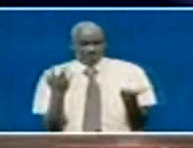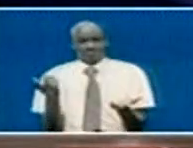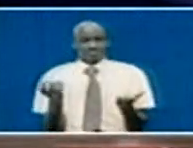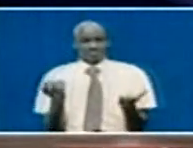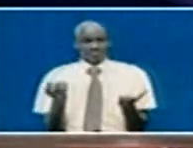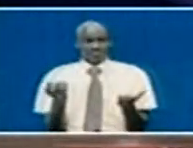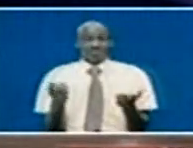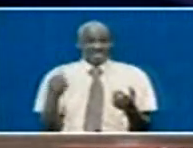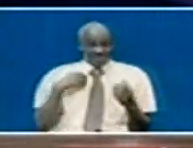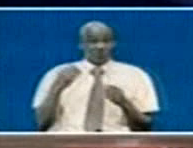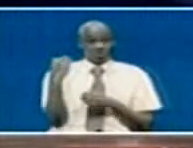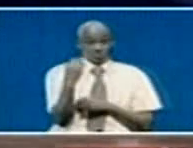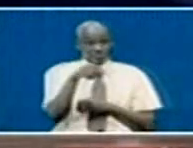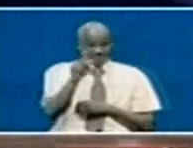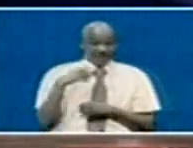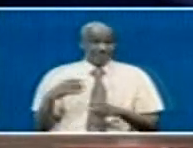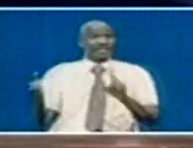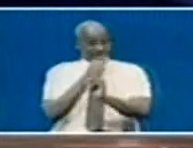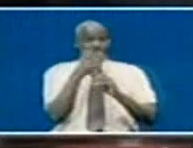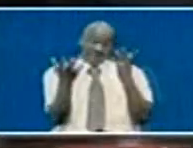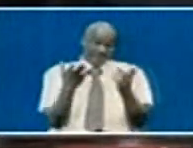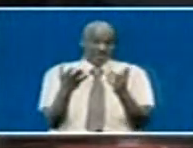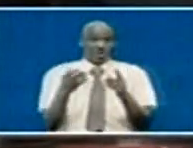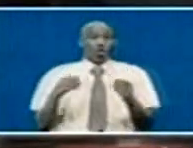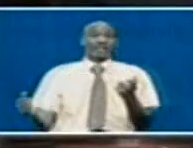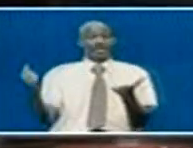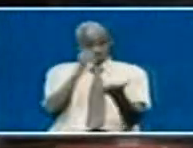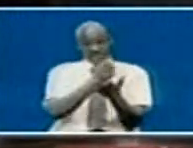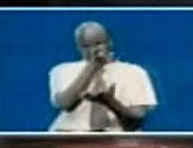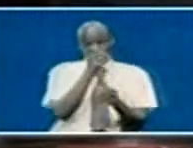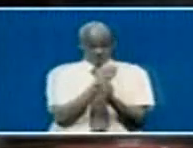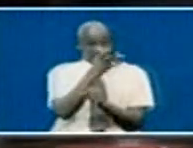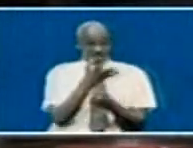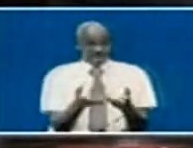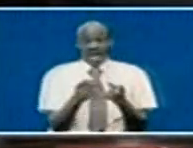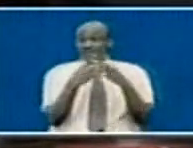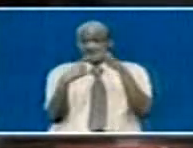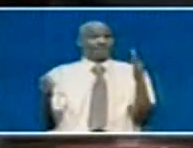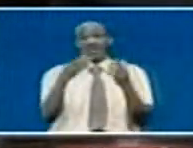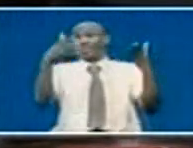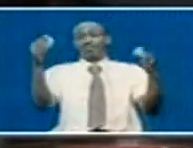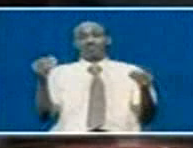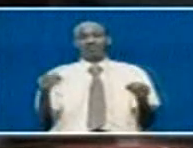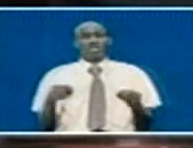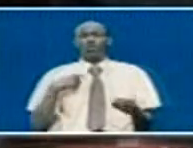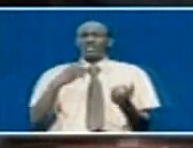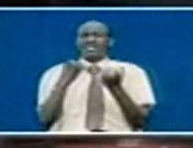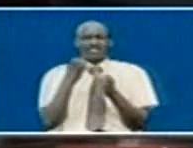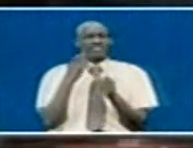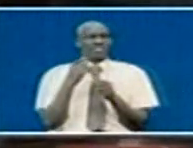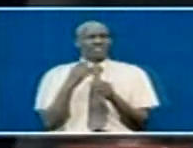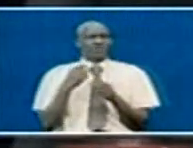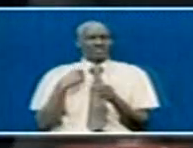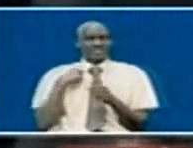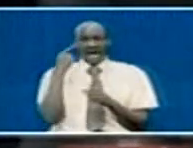if the kid has been kidnapped or recruited and it disappeared, what we need is